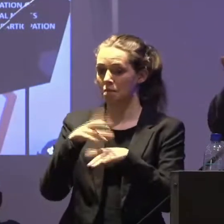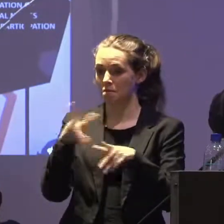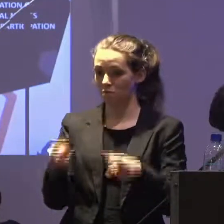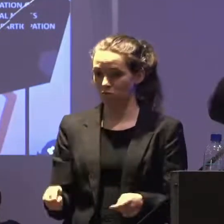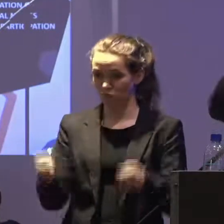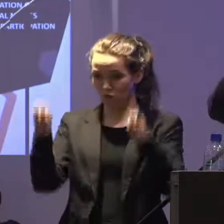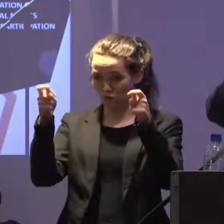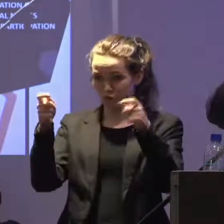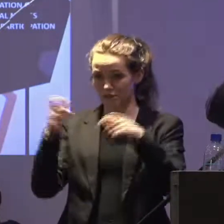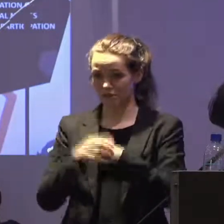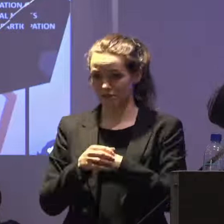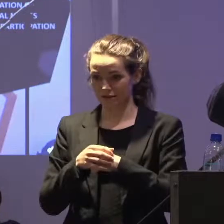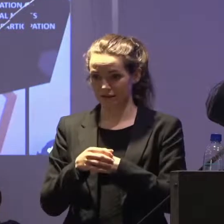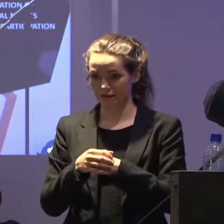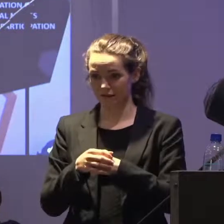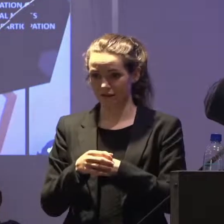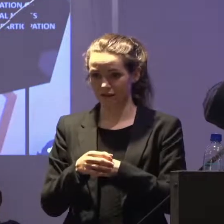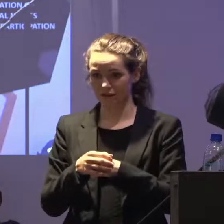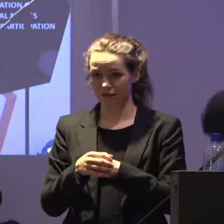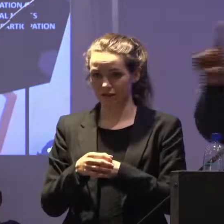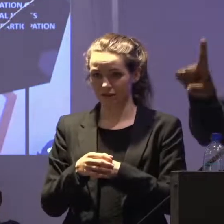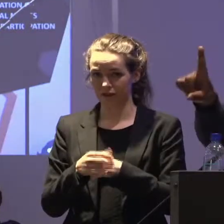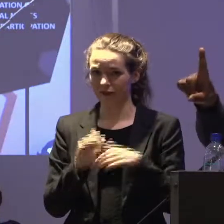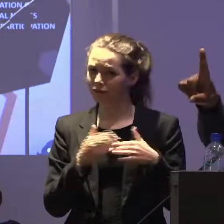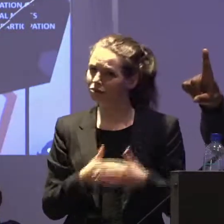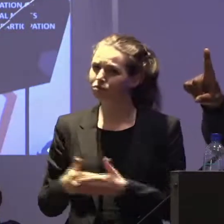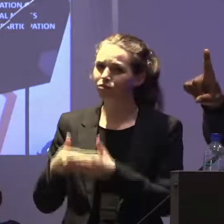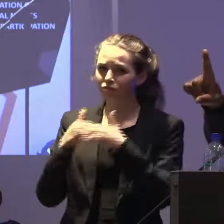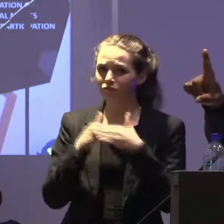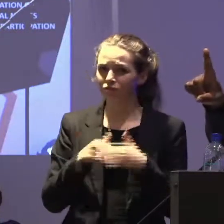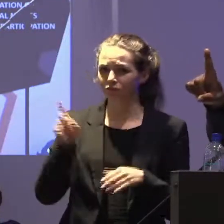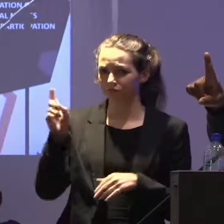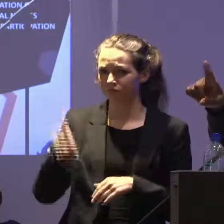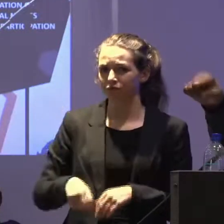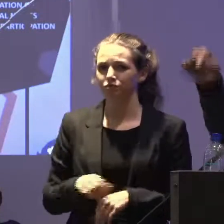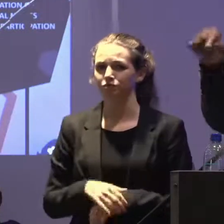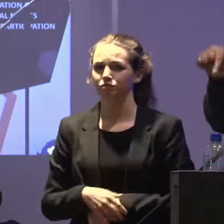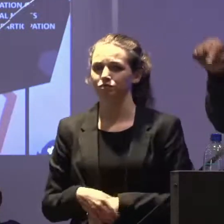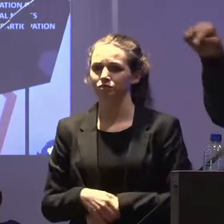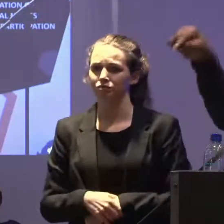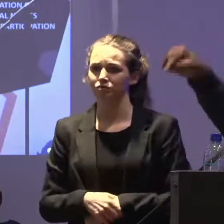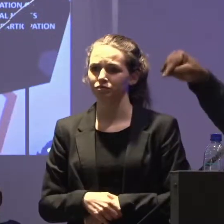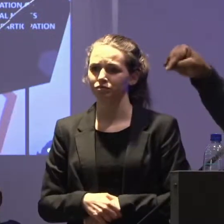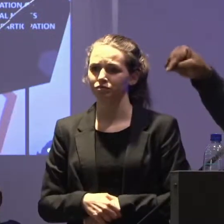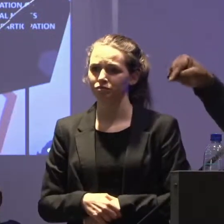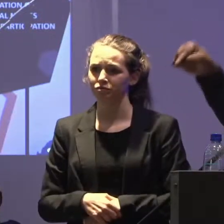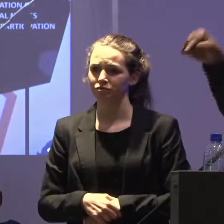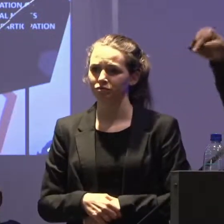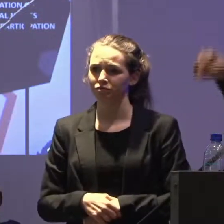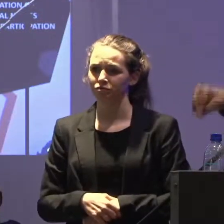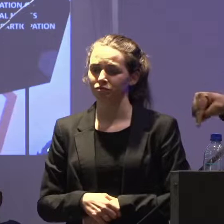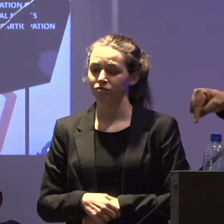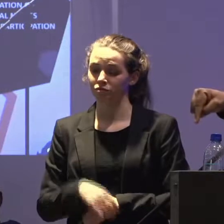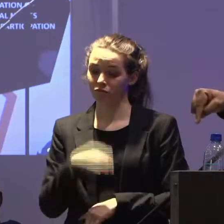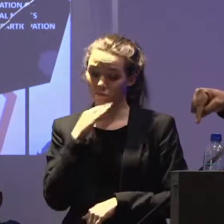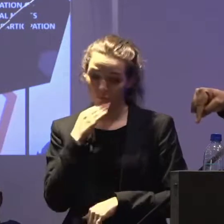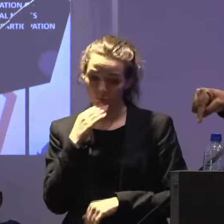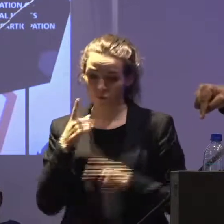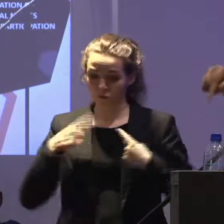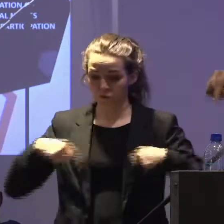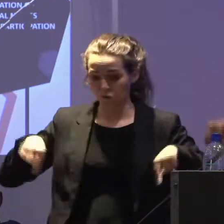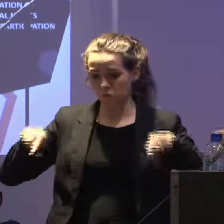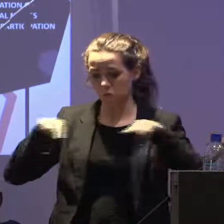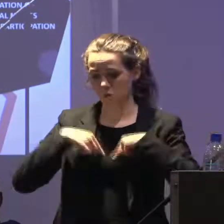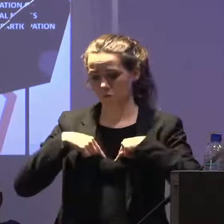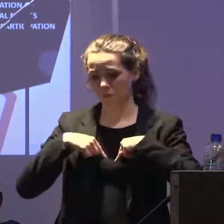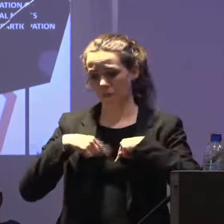we shouldn't be careful. We should be very careful not to put ourselves in the wrong and